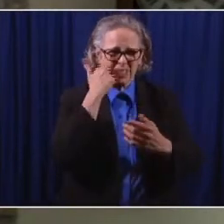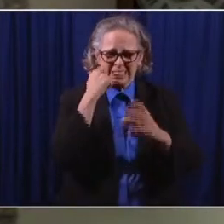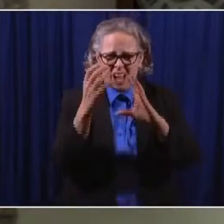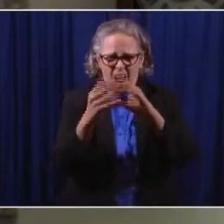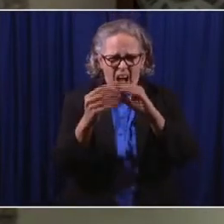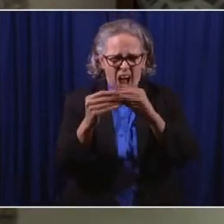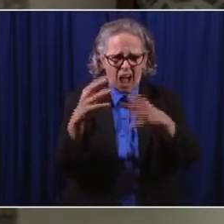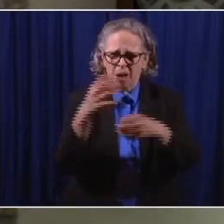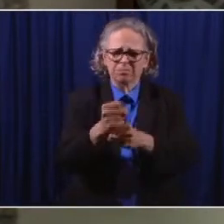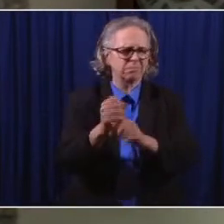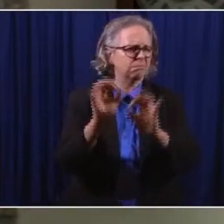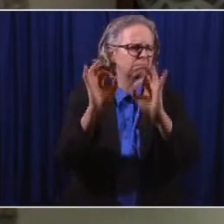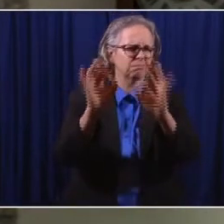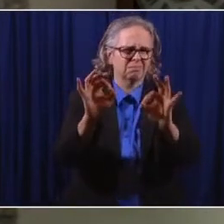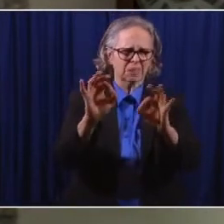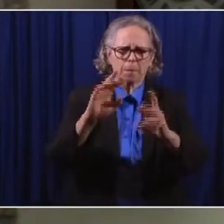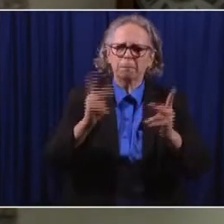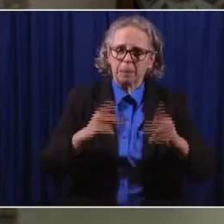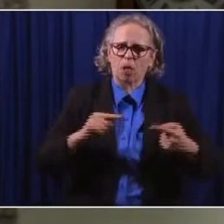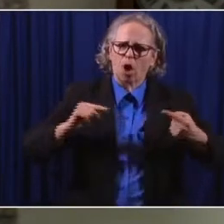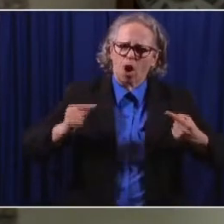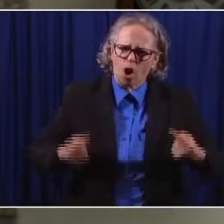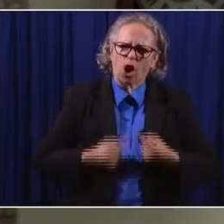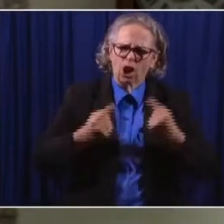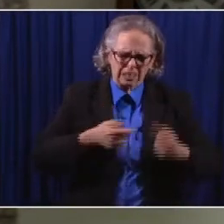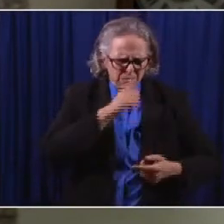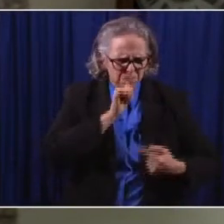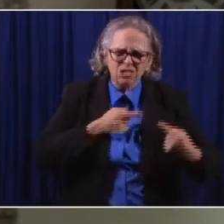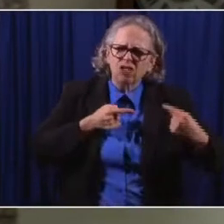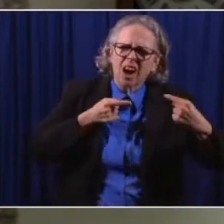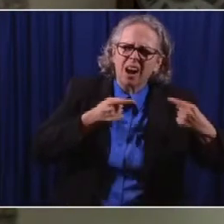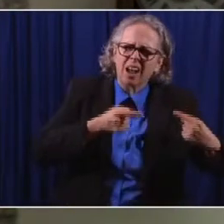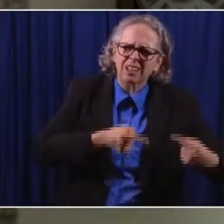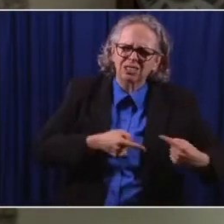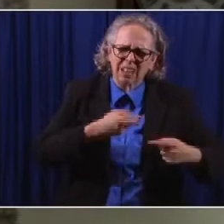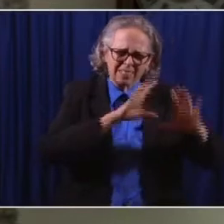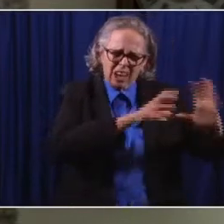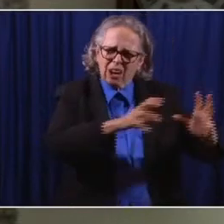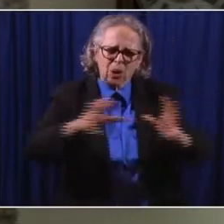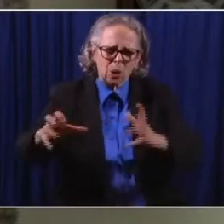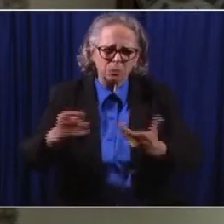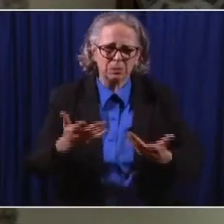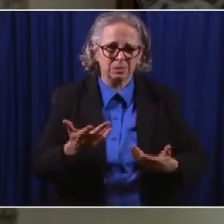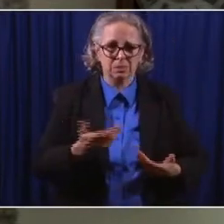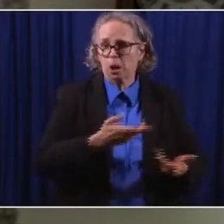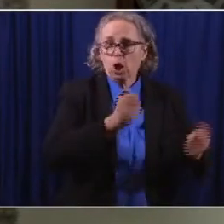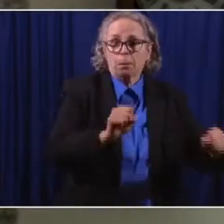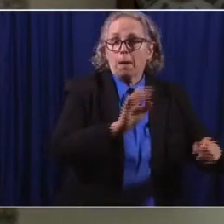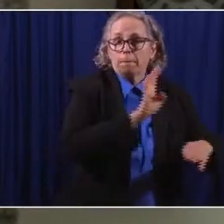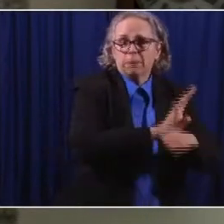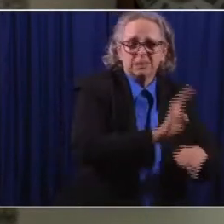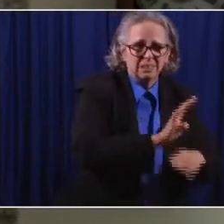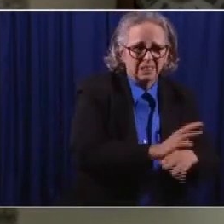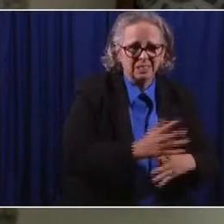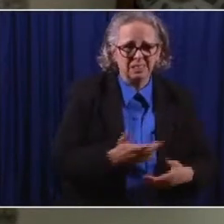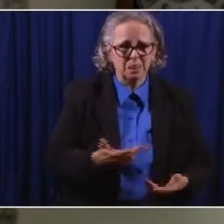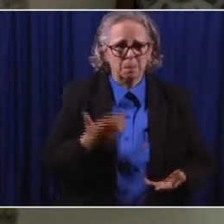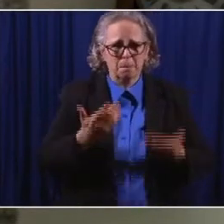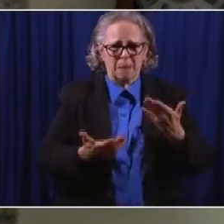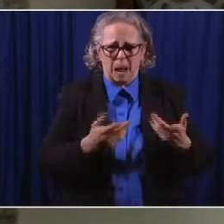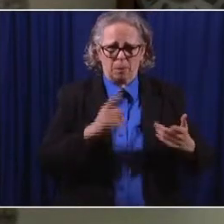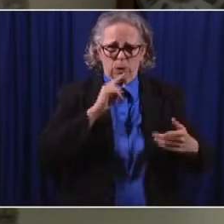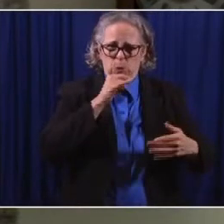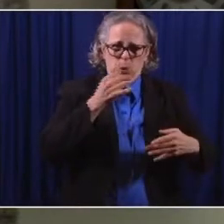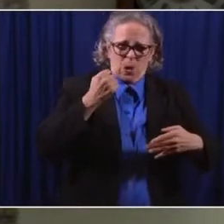hurting very, very much, either because they have a business and their business is down, or they've closed it, they can't open it back